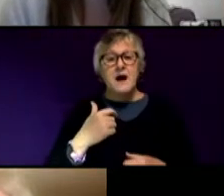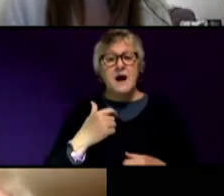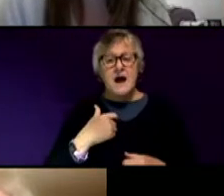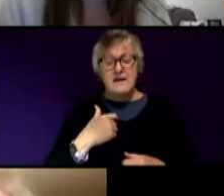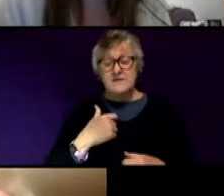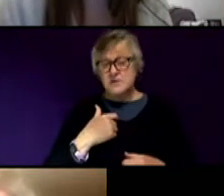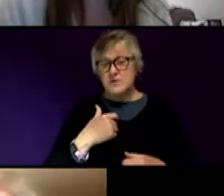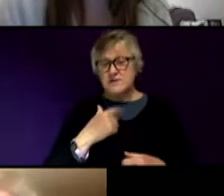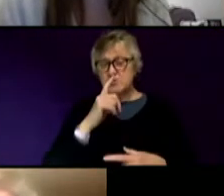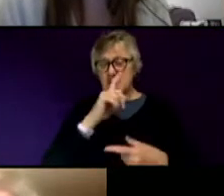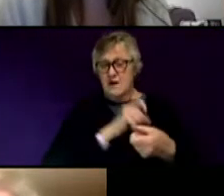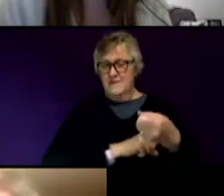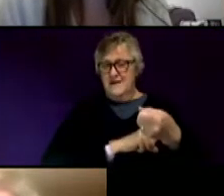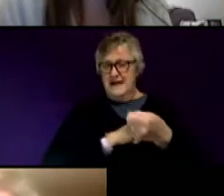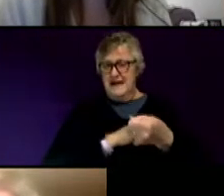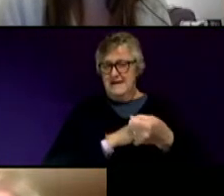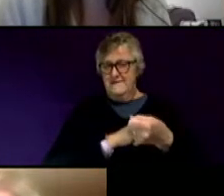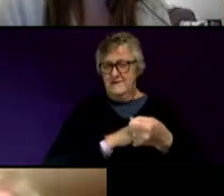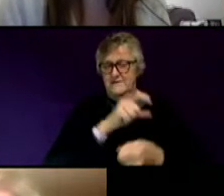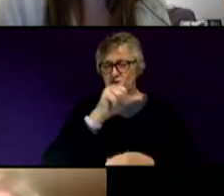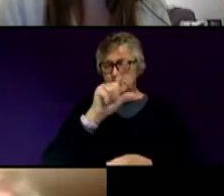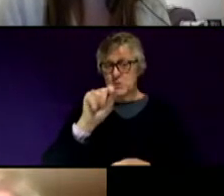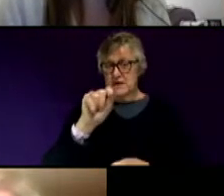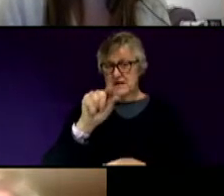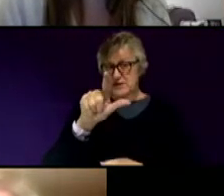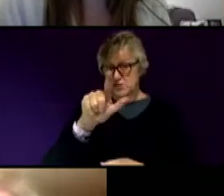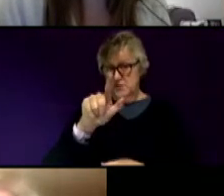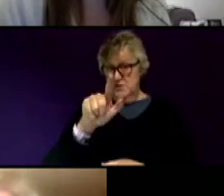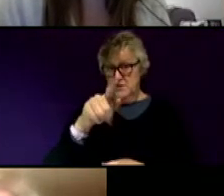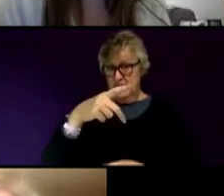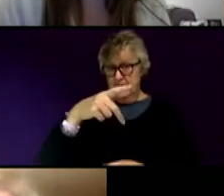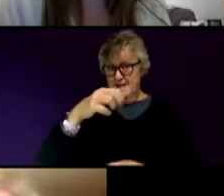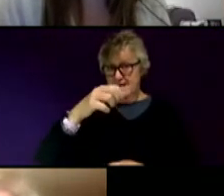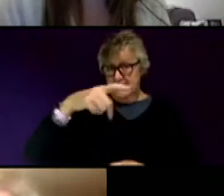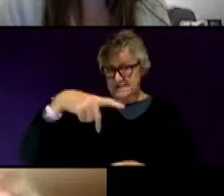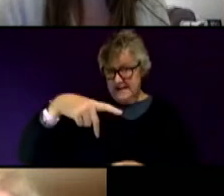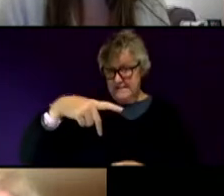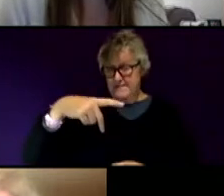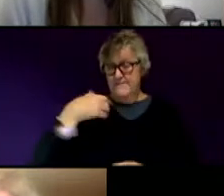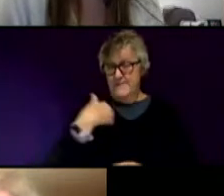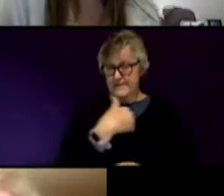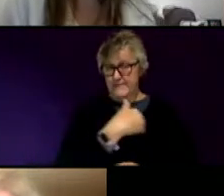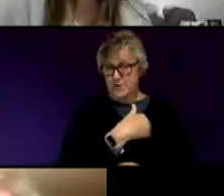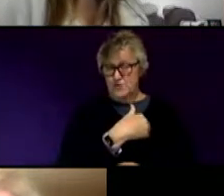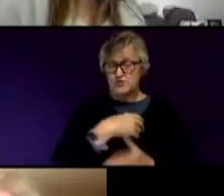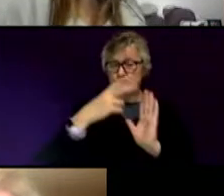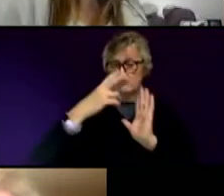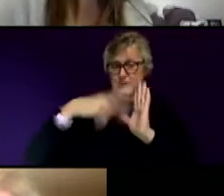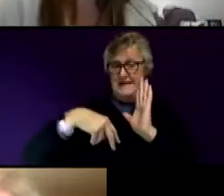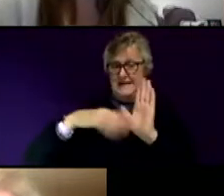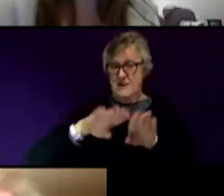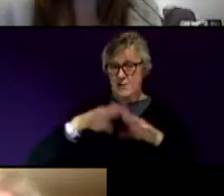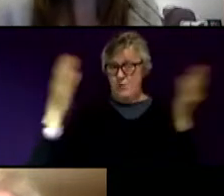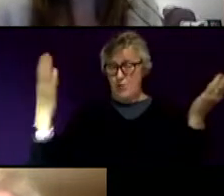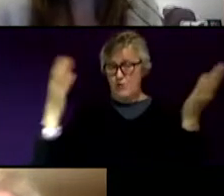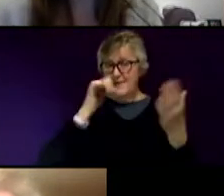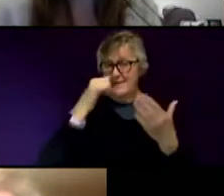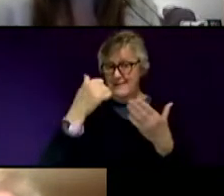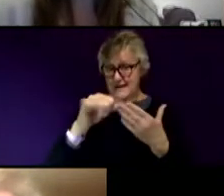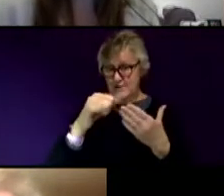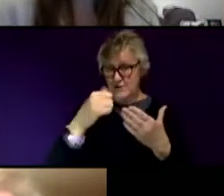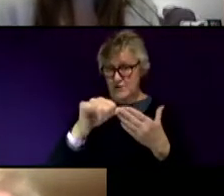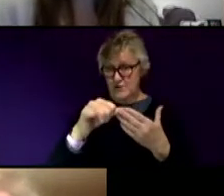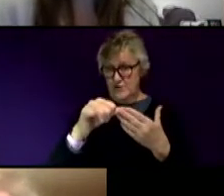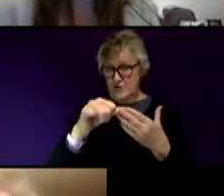2021 PCCEP members, read an open letter from PCCEP, dedication to a